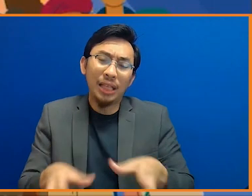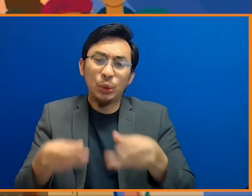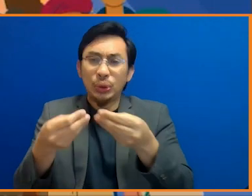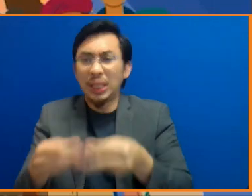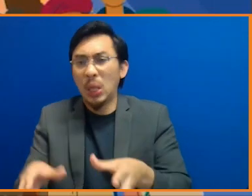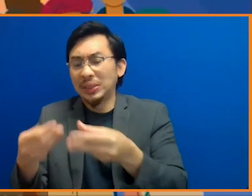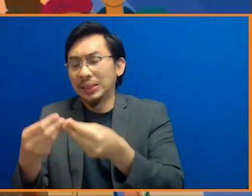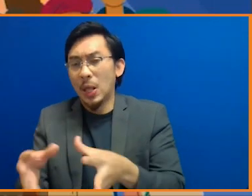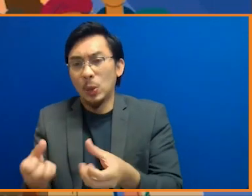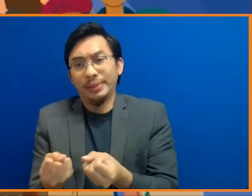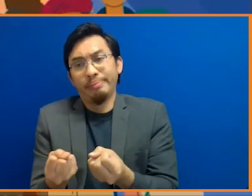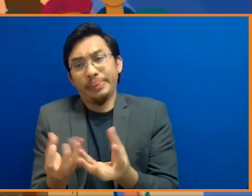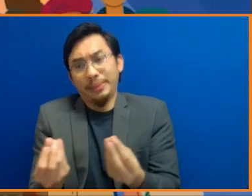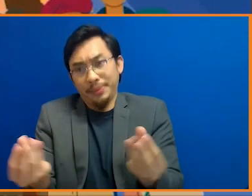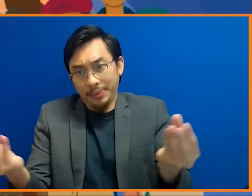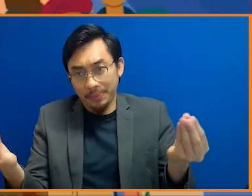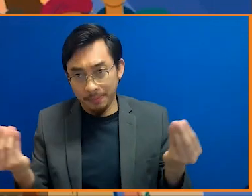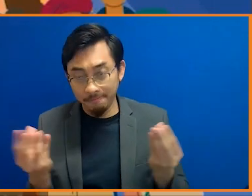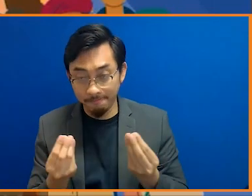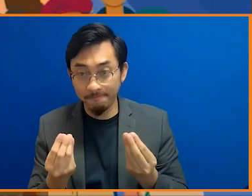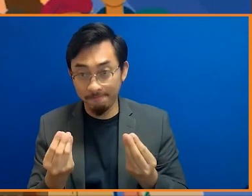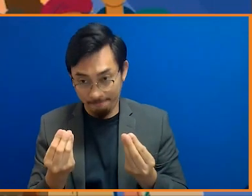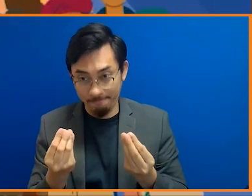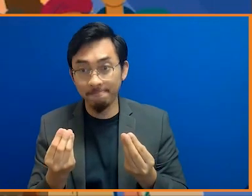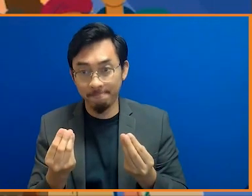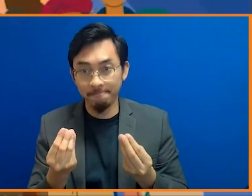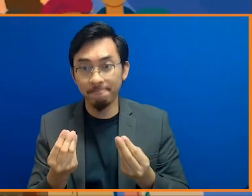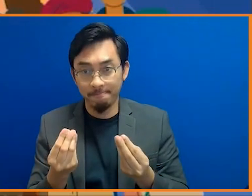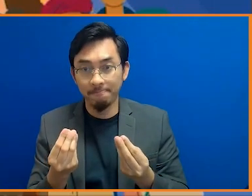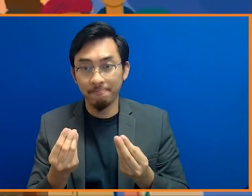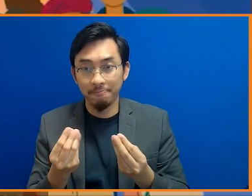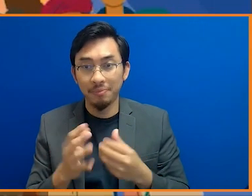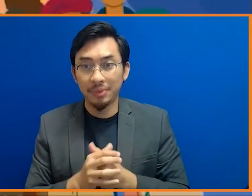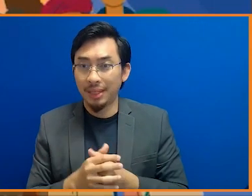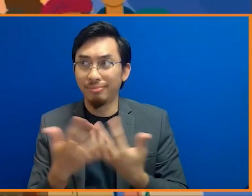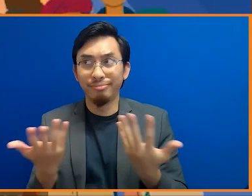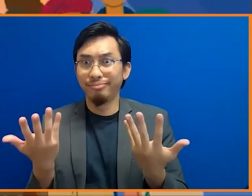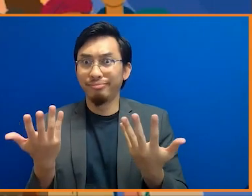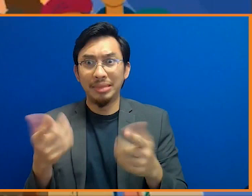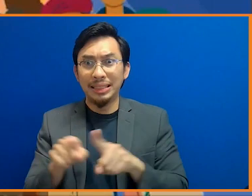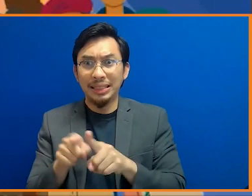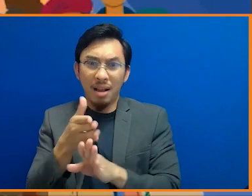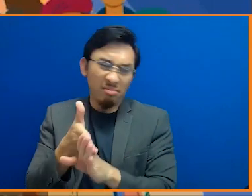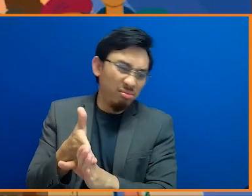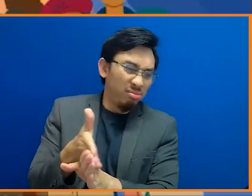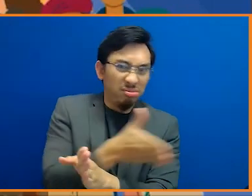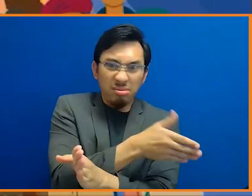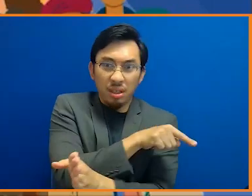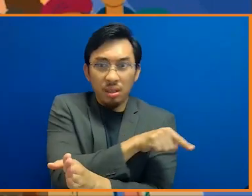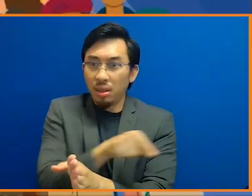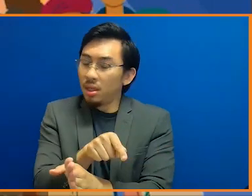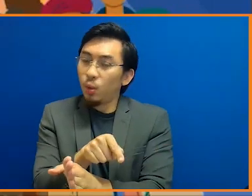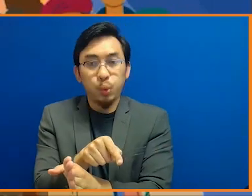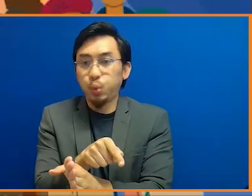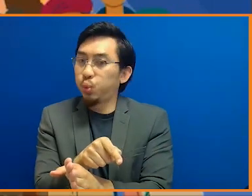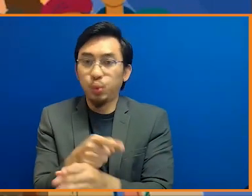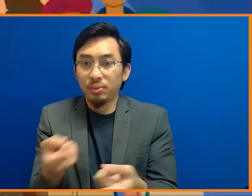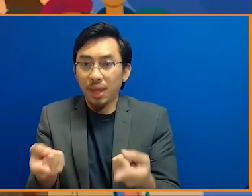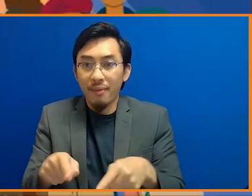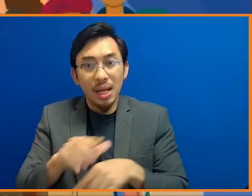economic loss that caused by this event never been ever occurred